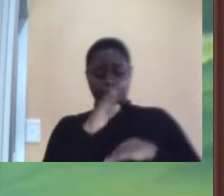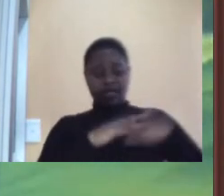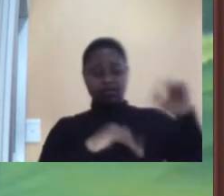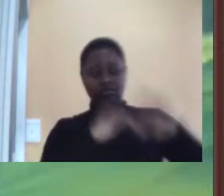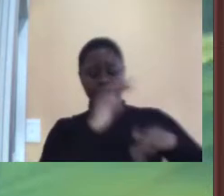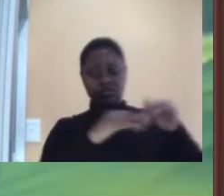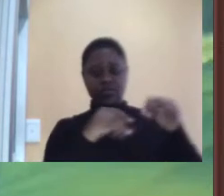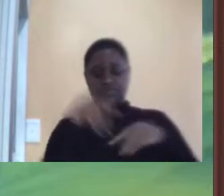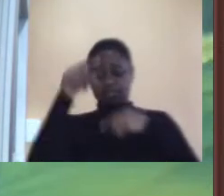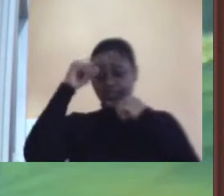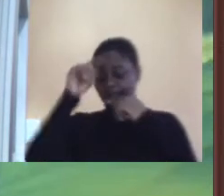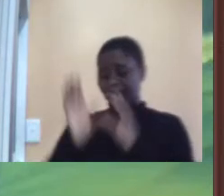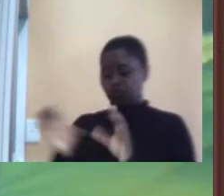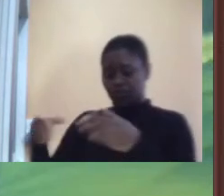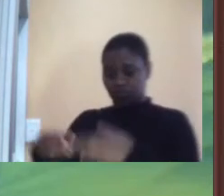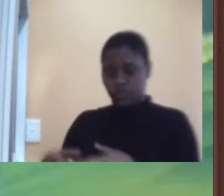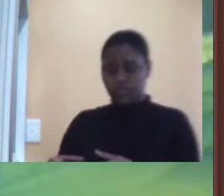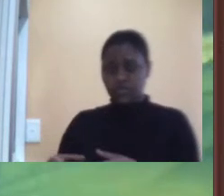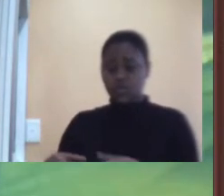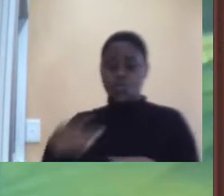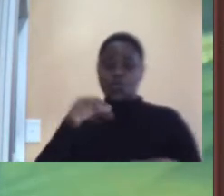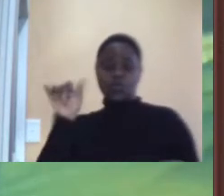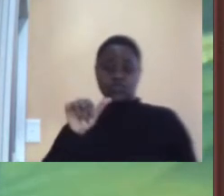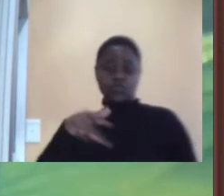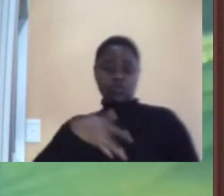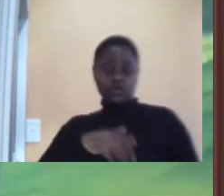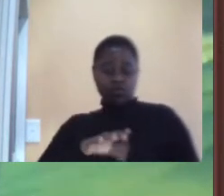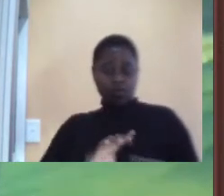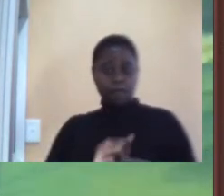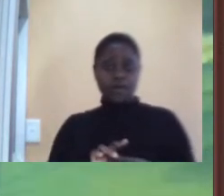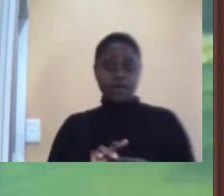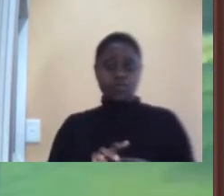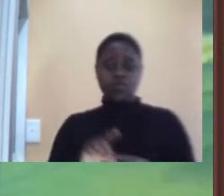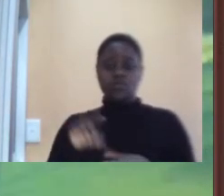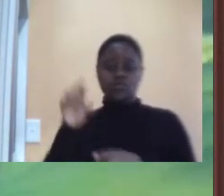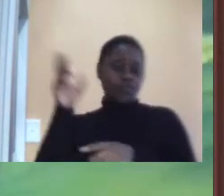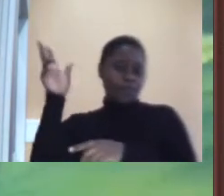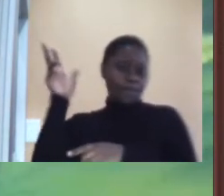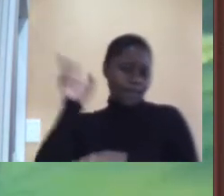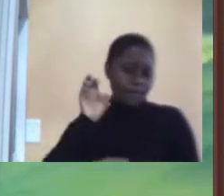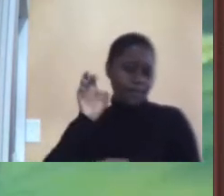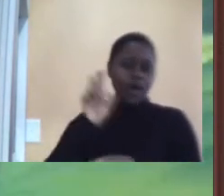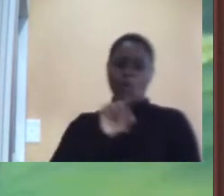the portfolio committee, which we have committed to adhere to all the work.